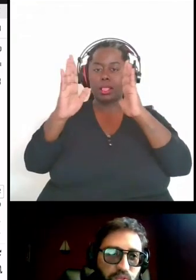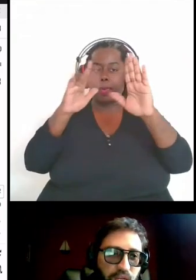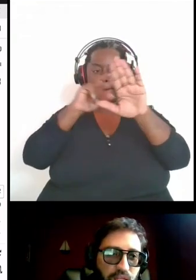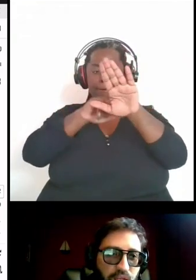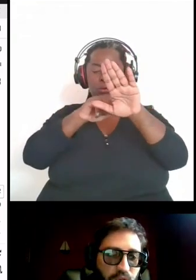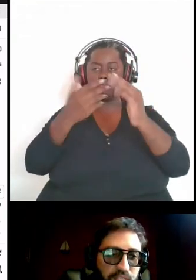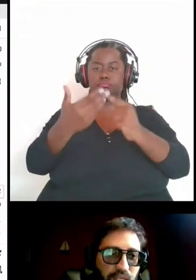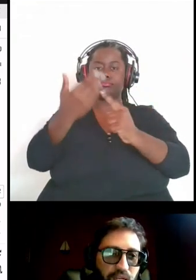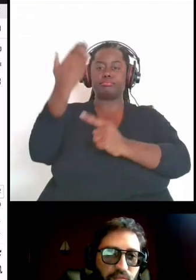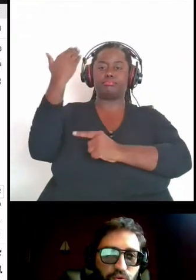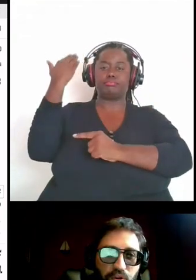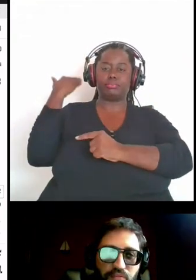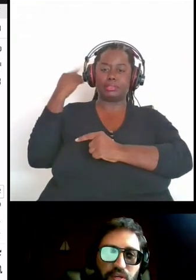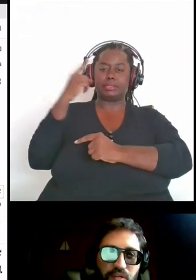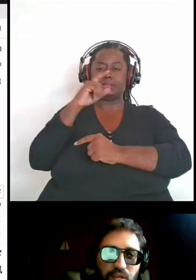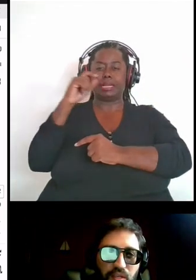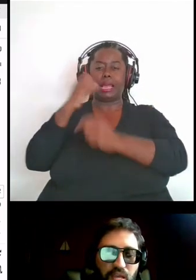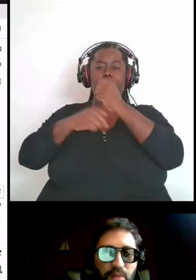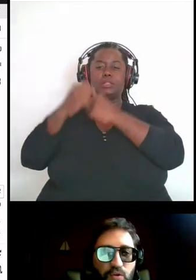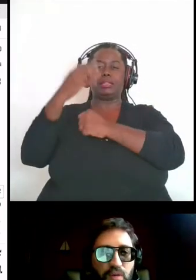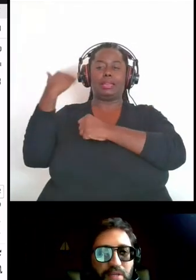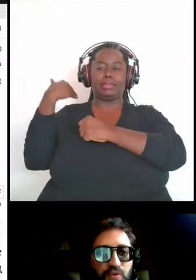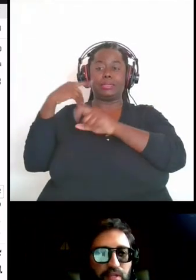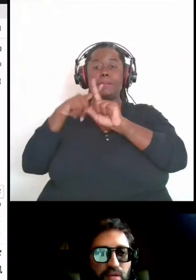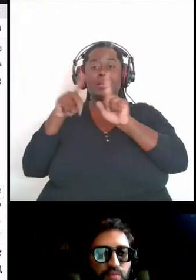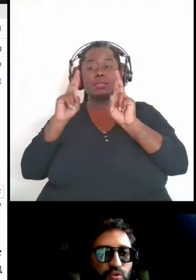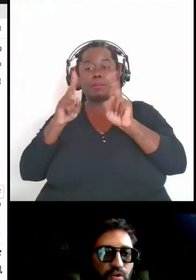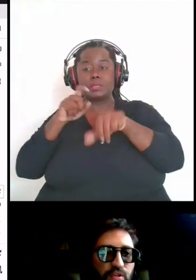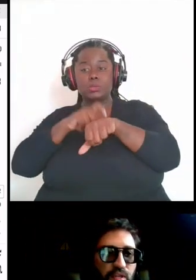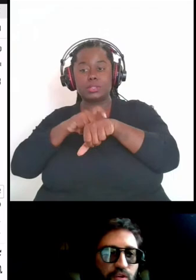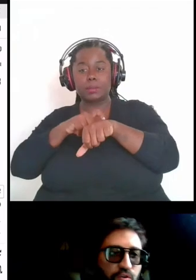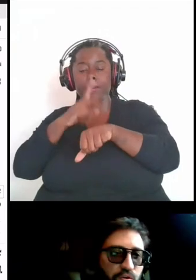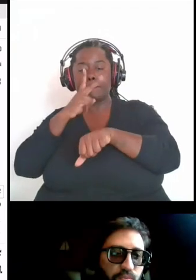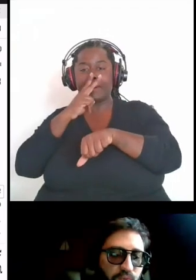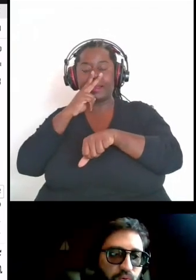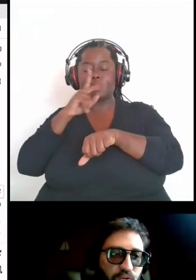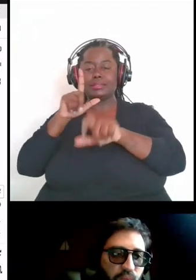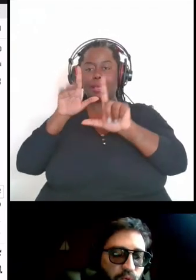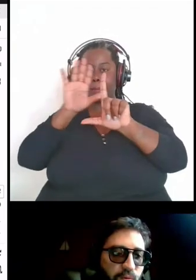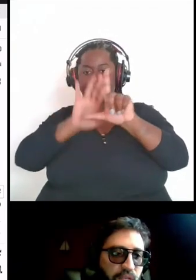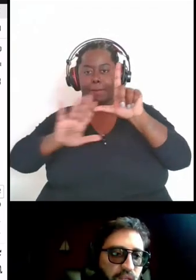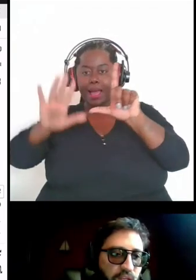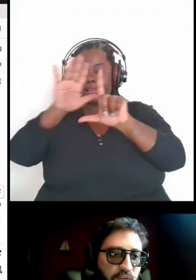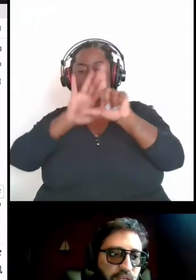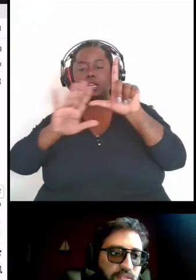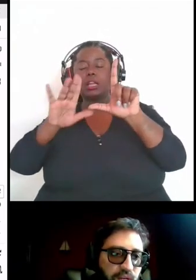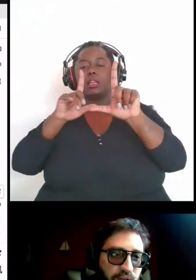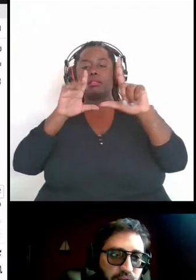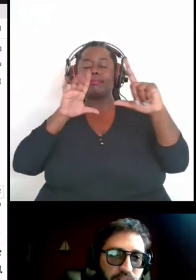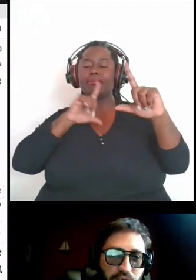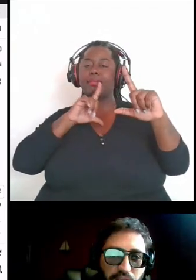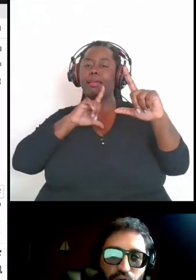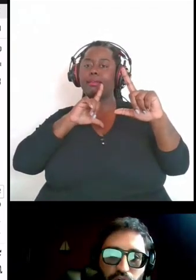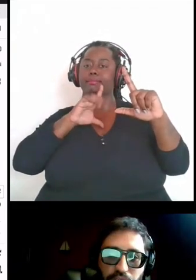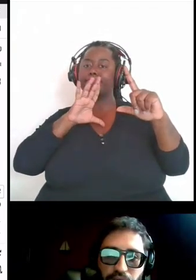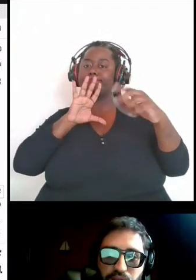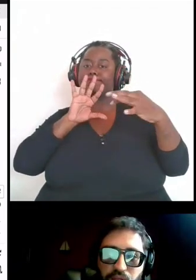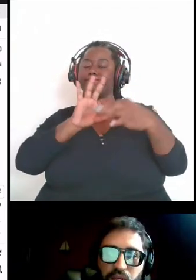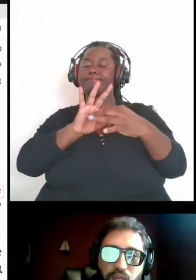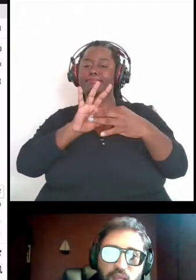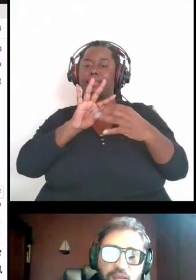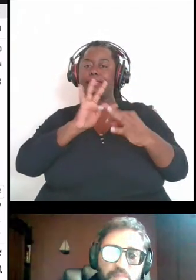ago and also a technical condition these are these look like analog images